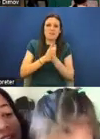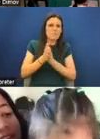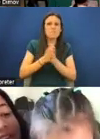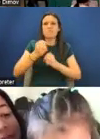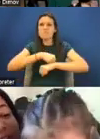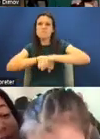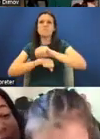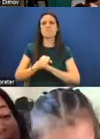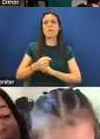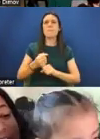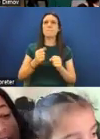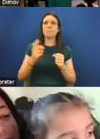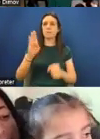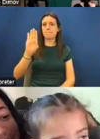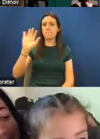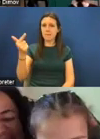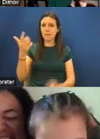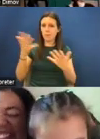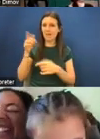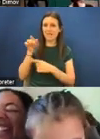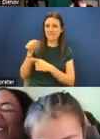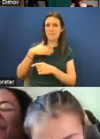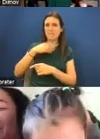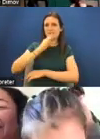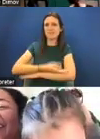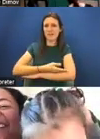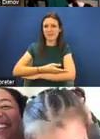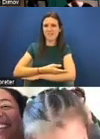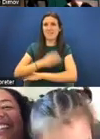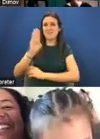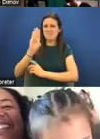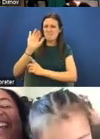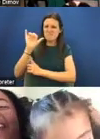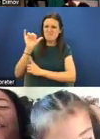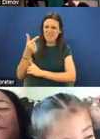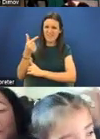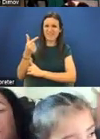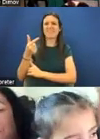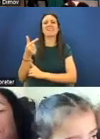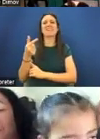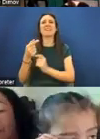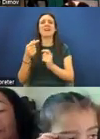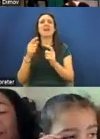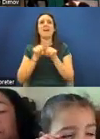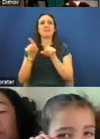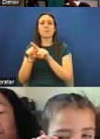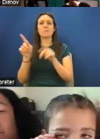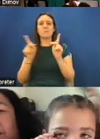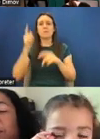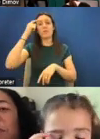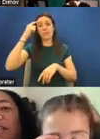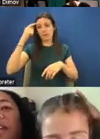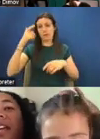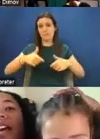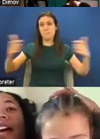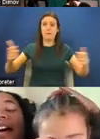big would be my daughter. Saying big. And I think most people probably think I'm big in all kinds